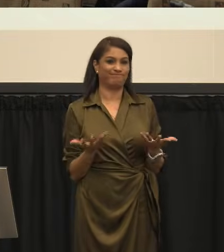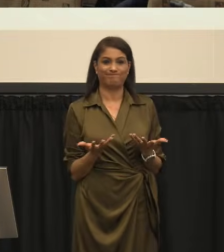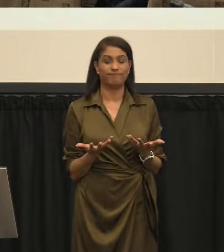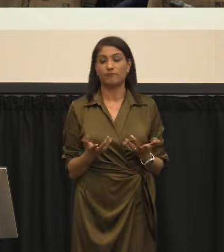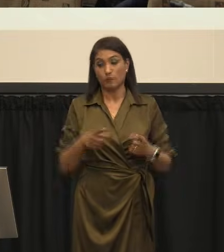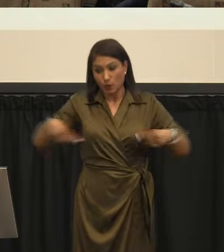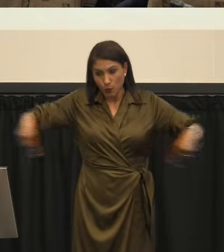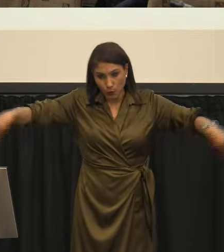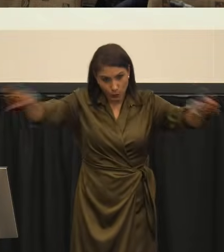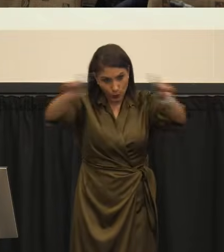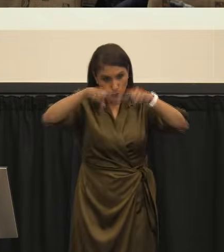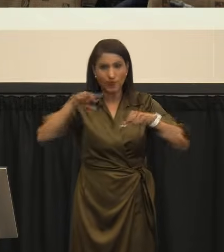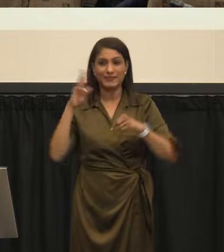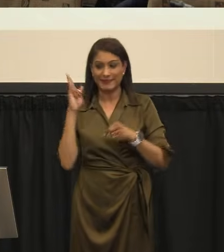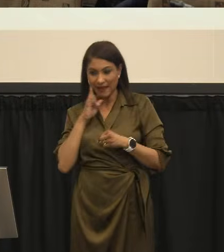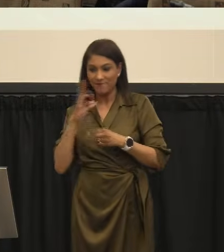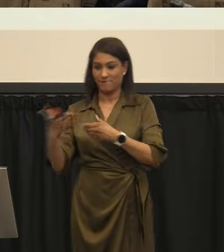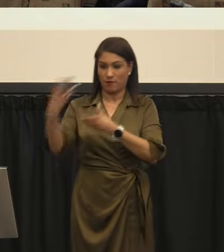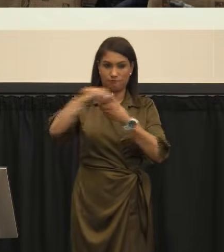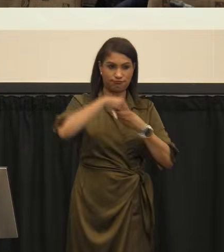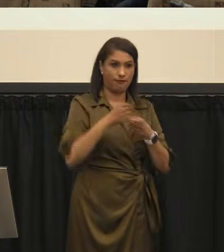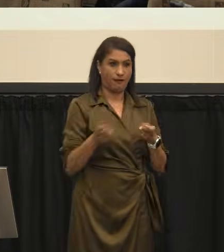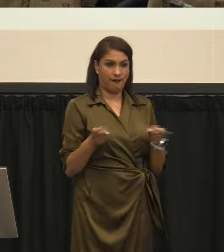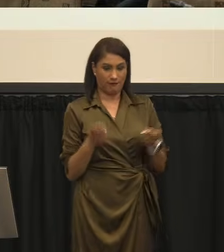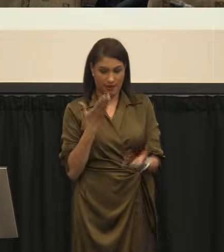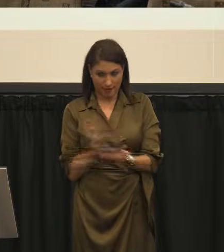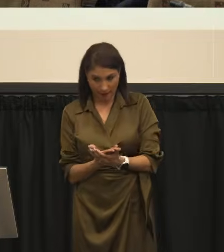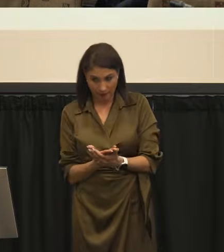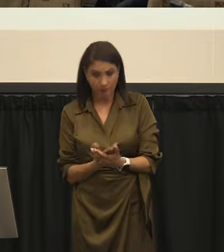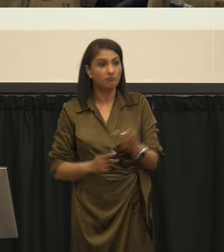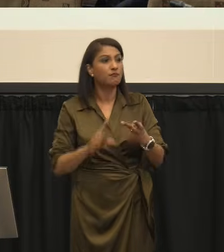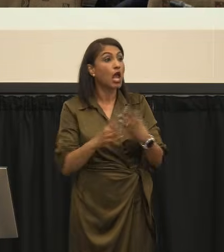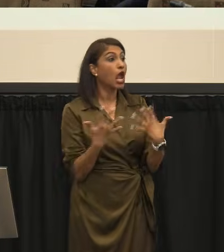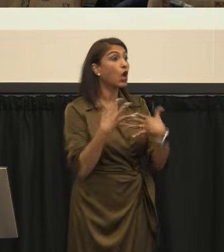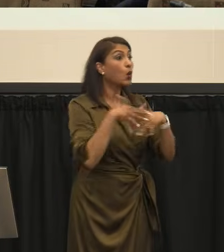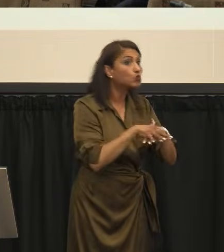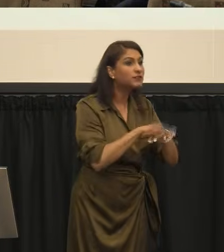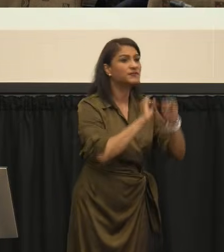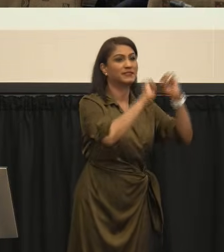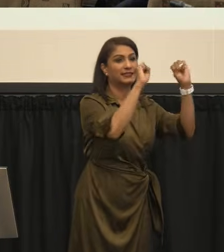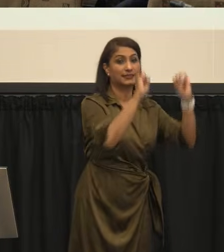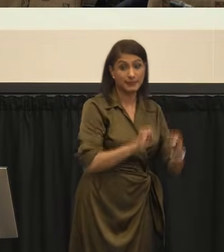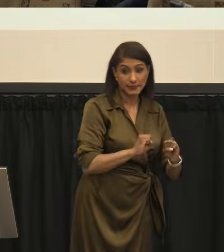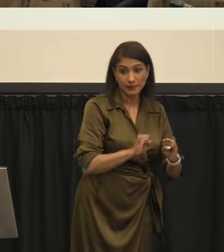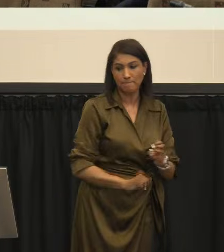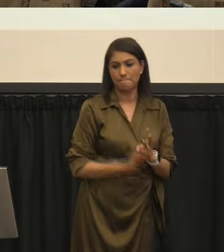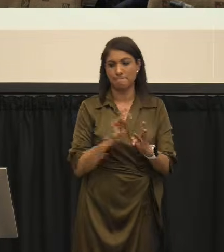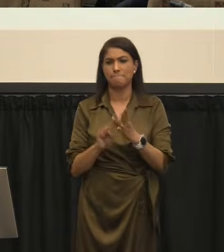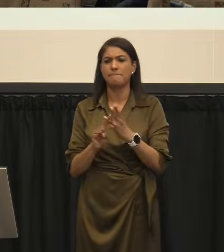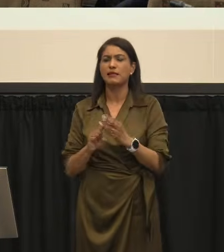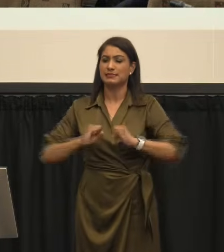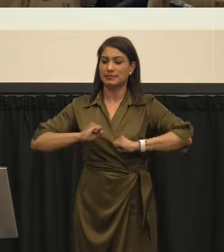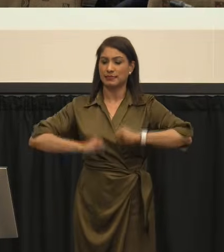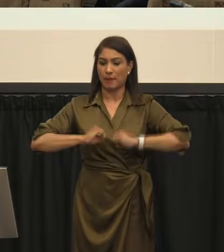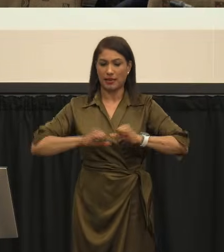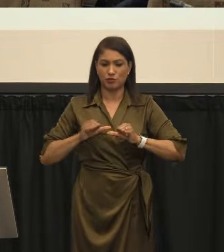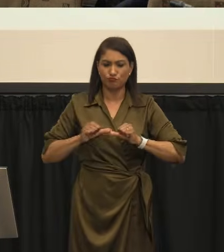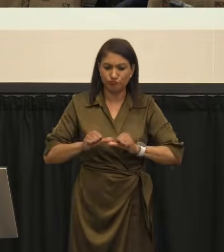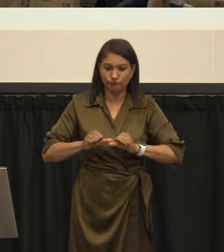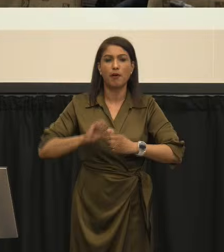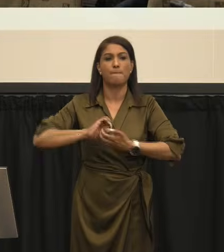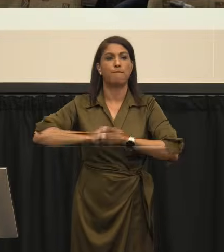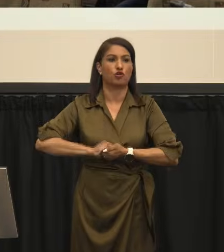And the success really depends on us. Deaf-centered governance, having an inclusive